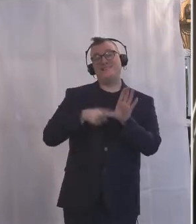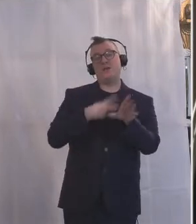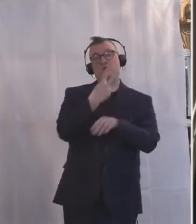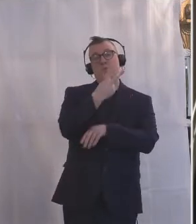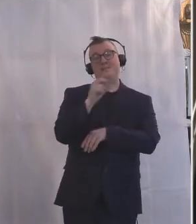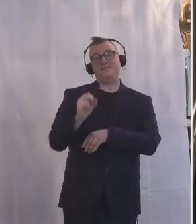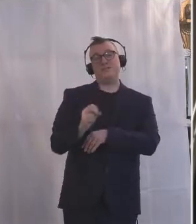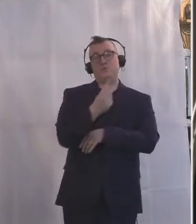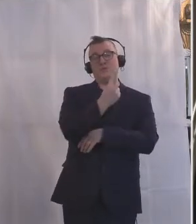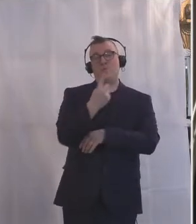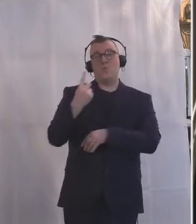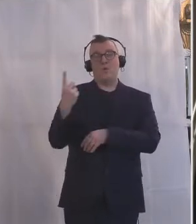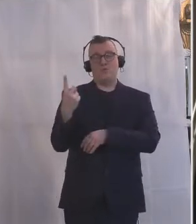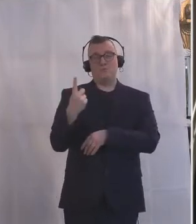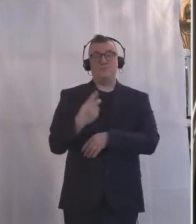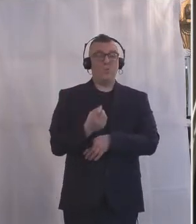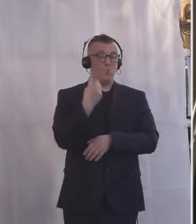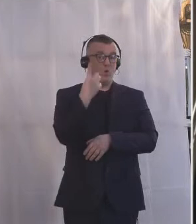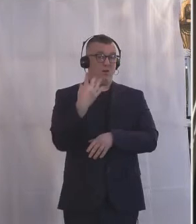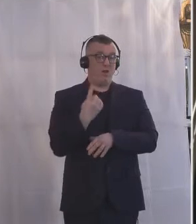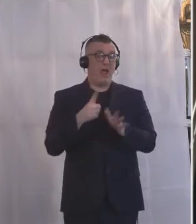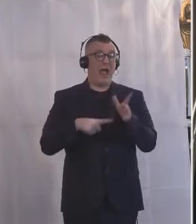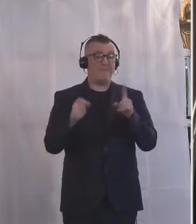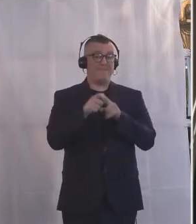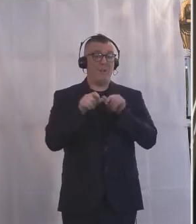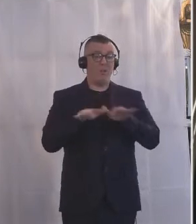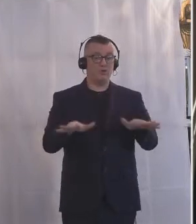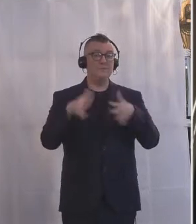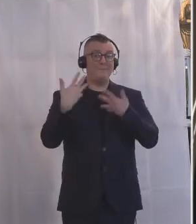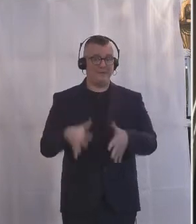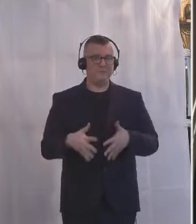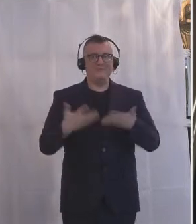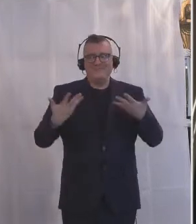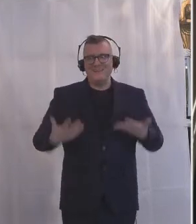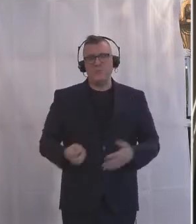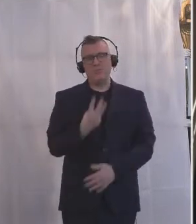a app. I actually now have 3 apps. So I have a